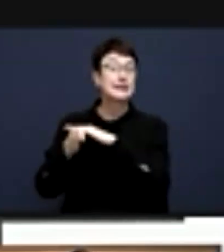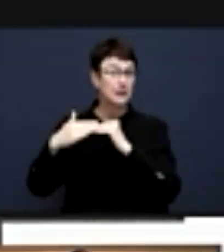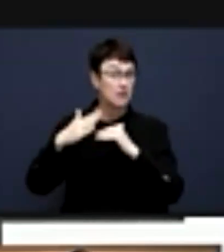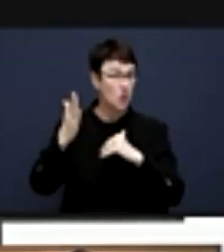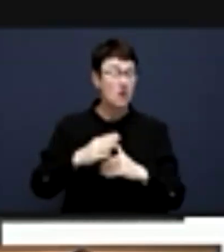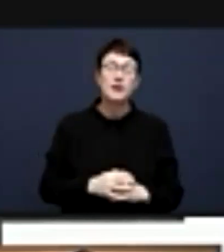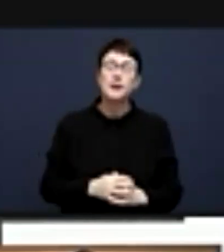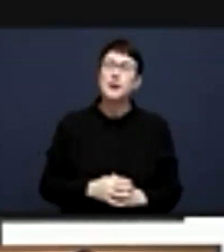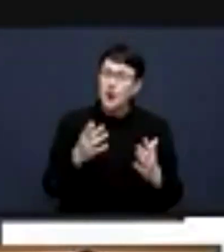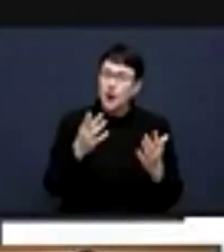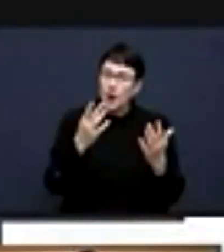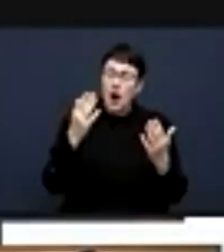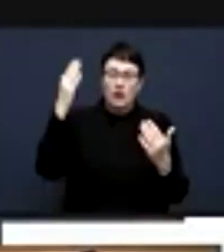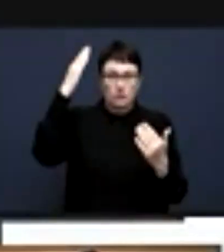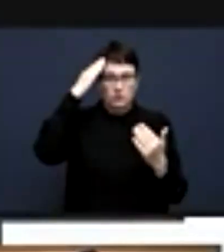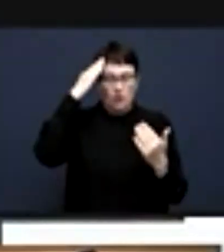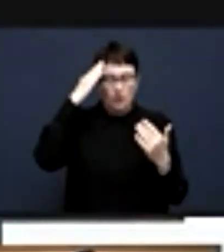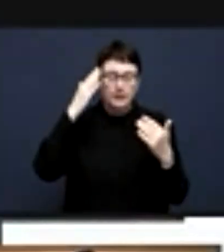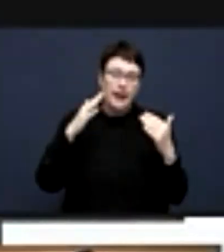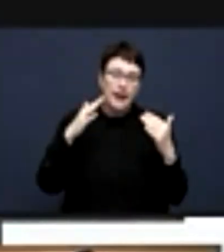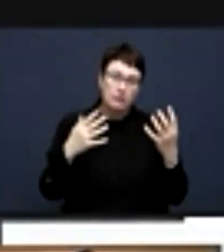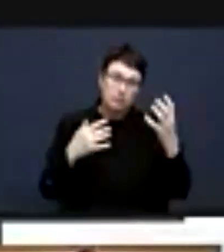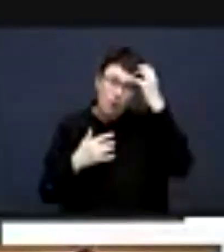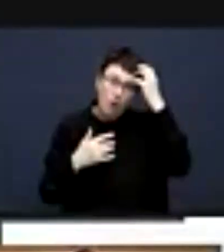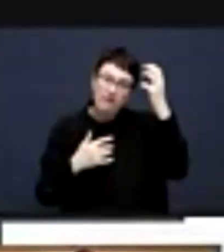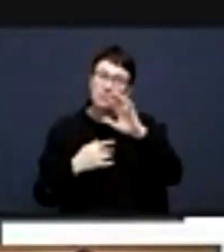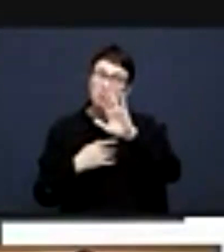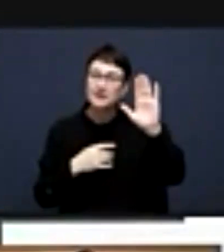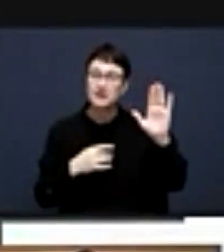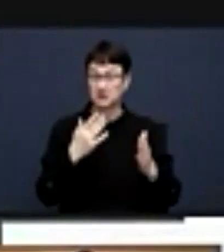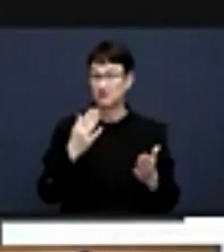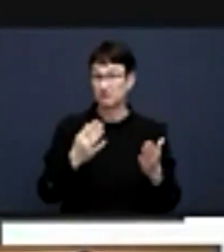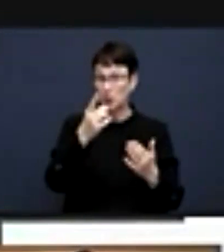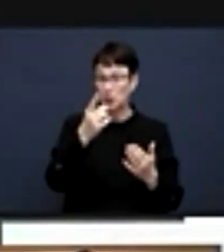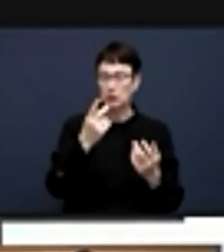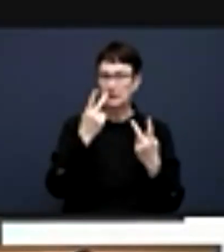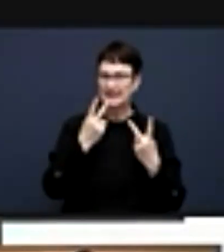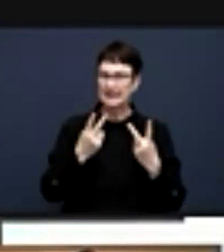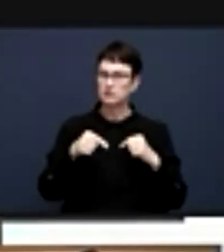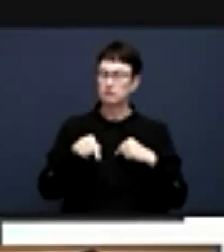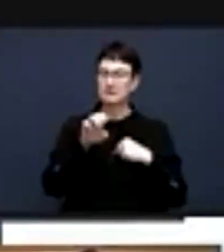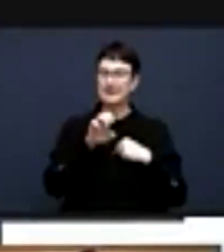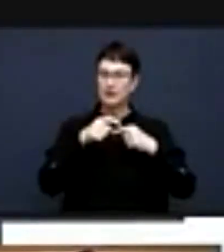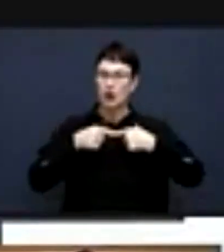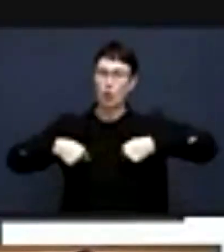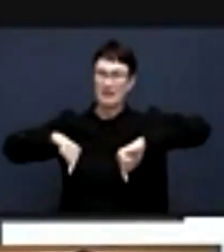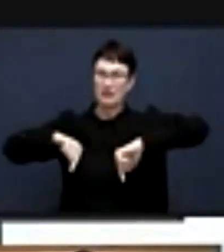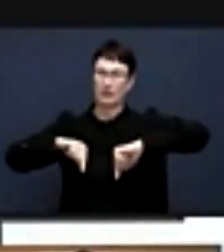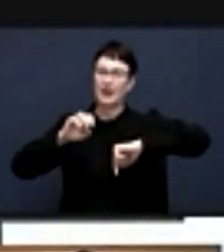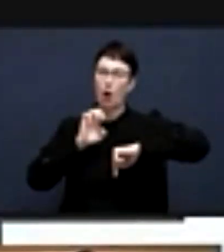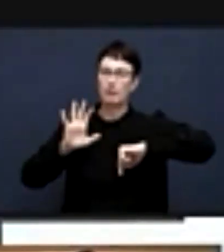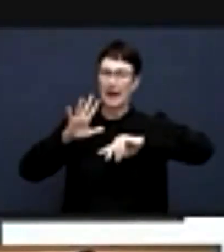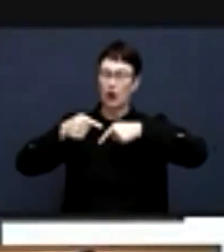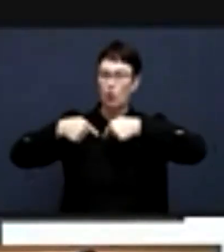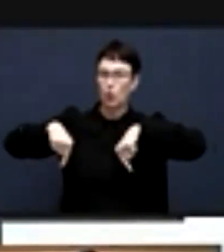may remember, or you may have seen in the evaluation that the Commission carried out, there are still some flaws